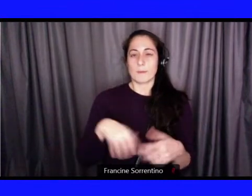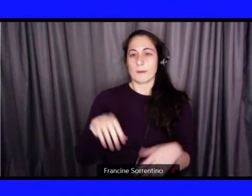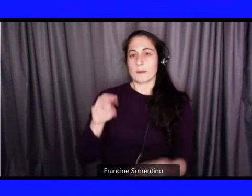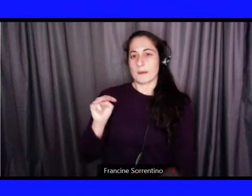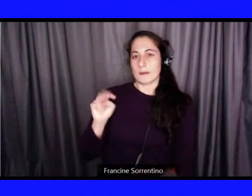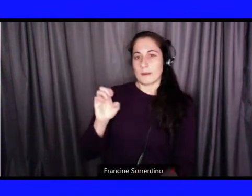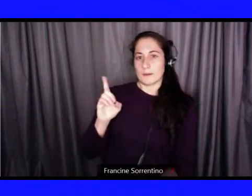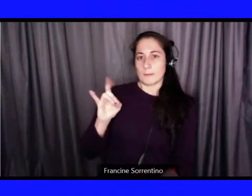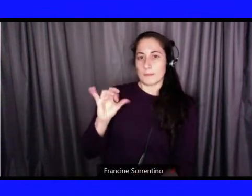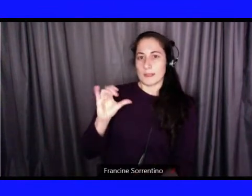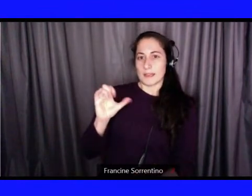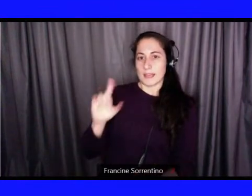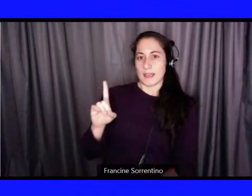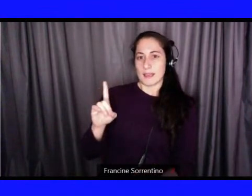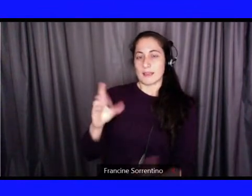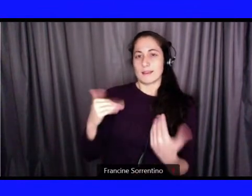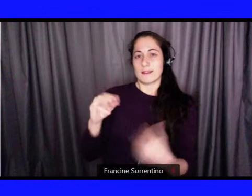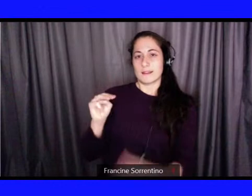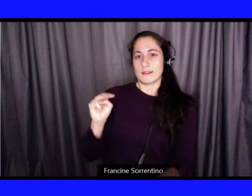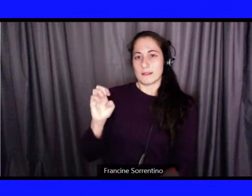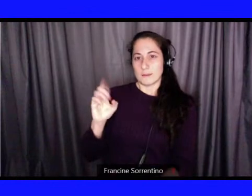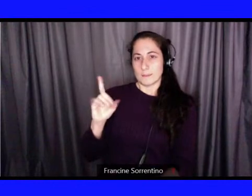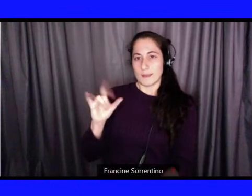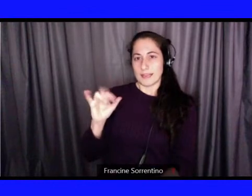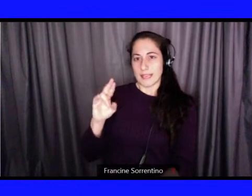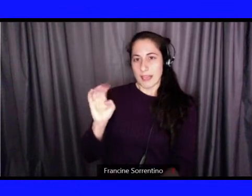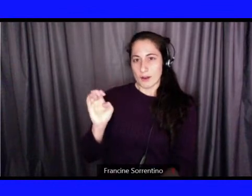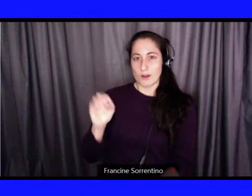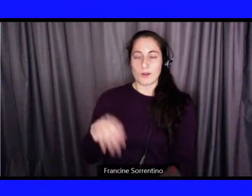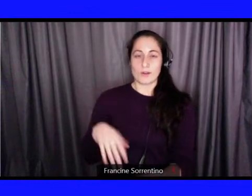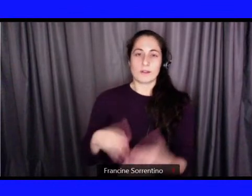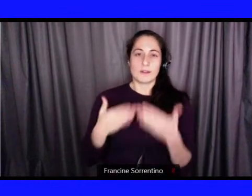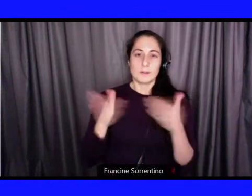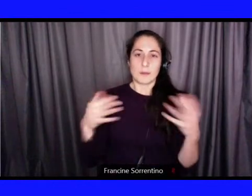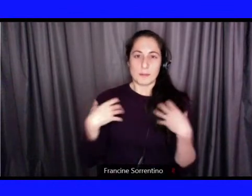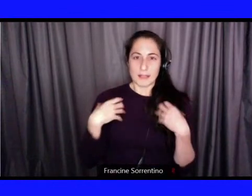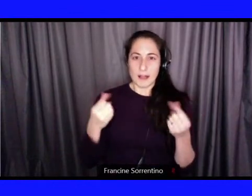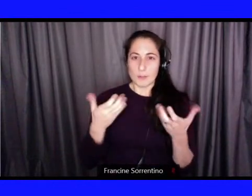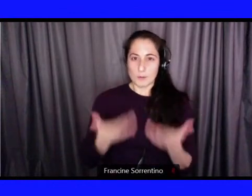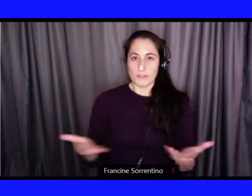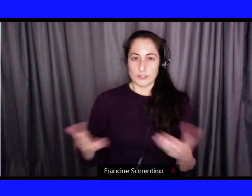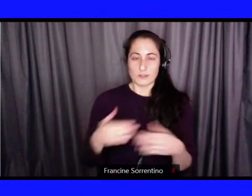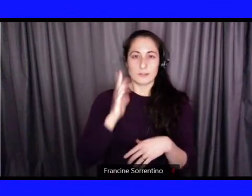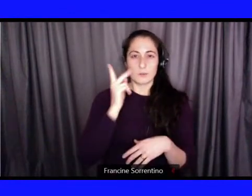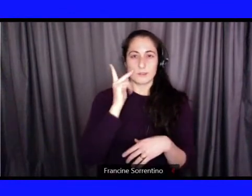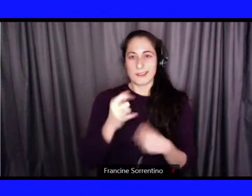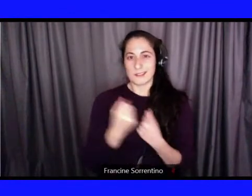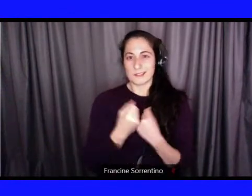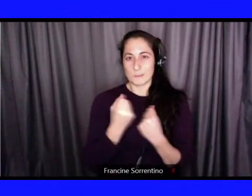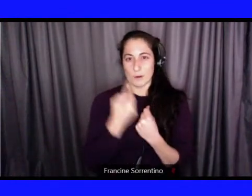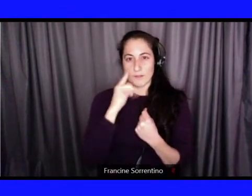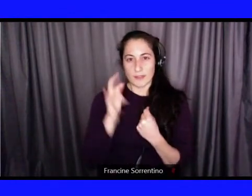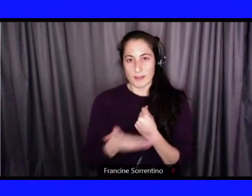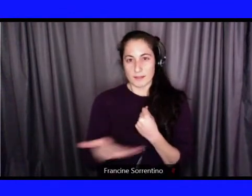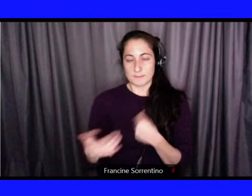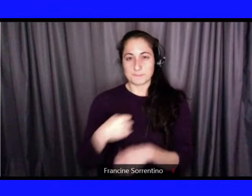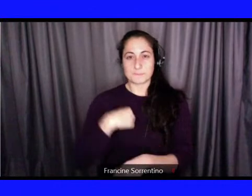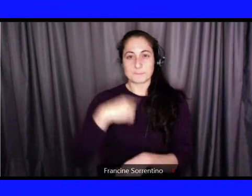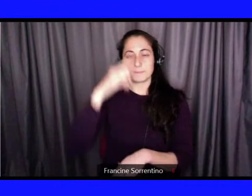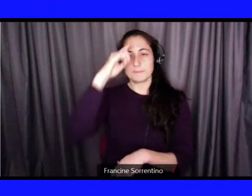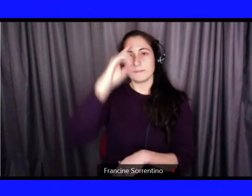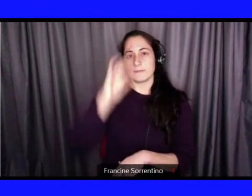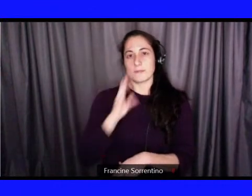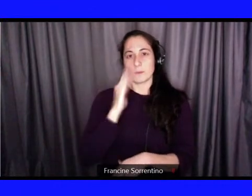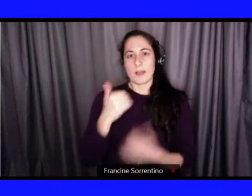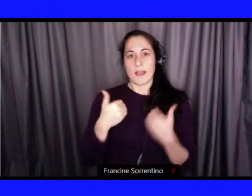Yeah, I think, if you think about it in terms of our larger priorities and sort of the larger wraparound of what we do, this